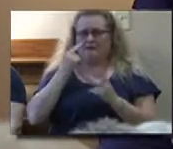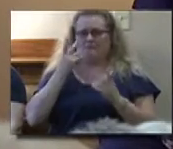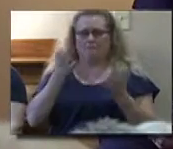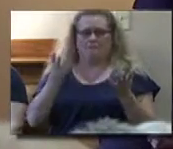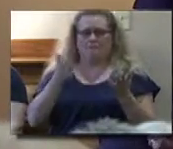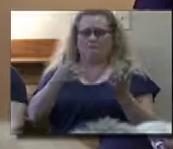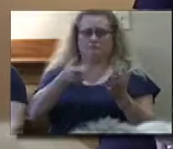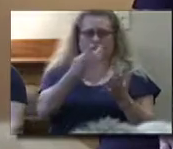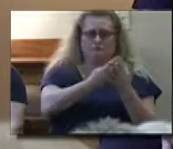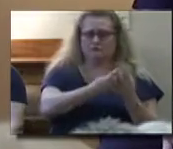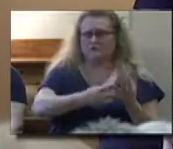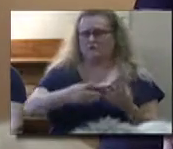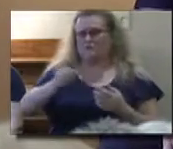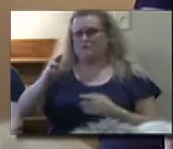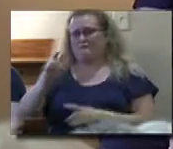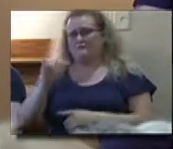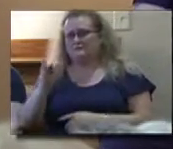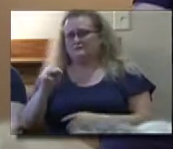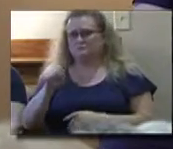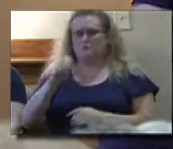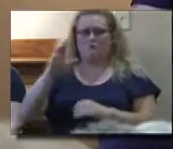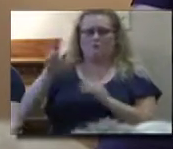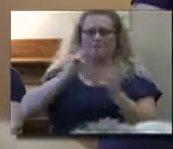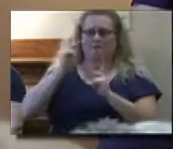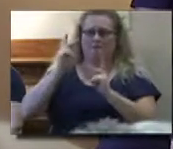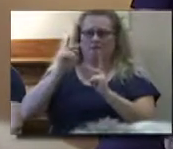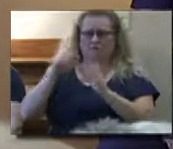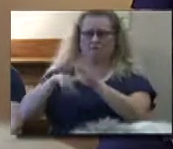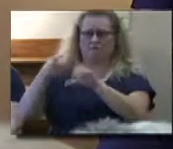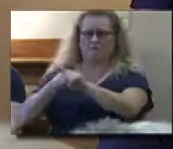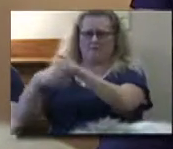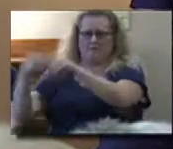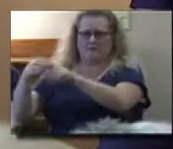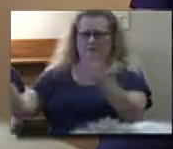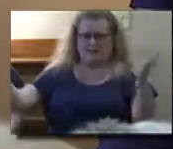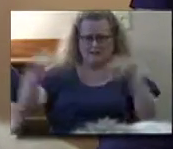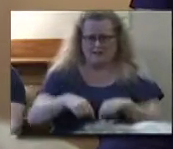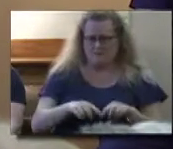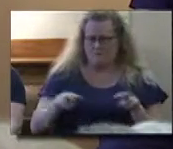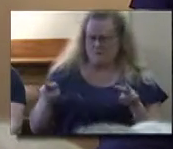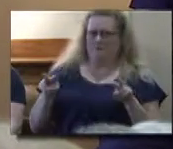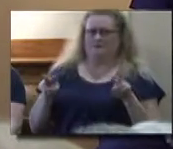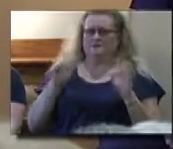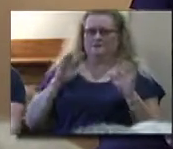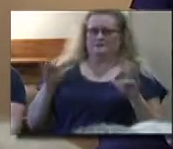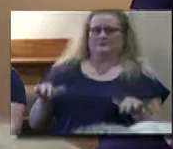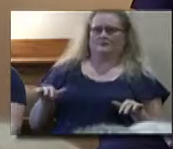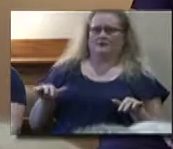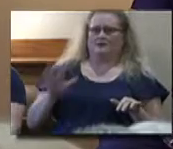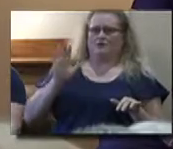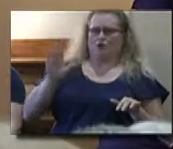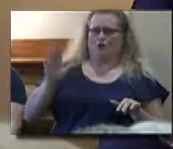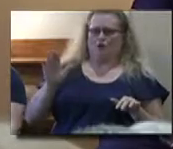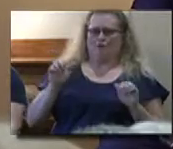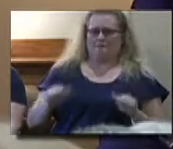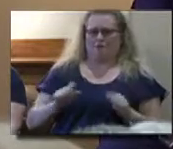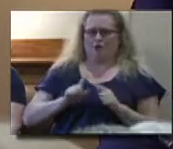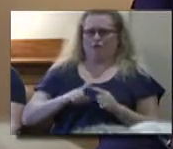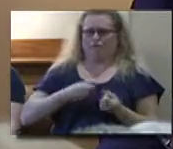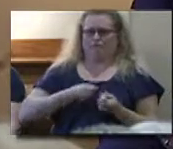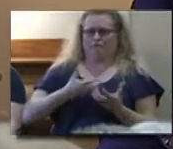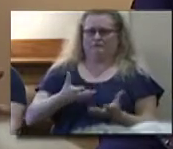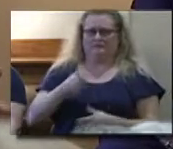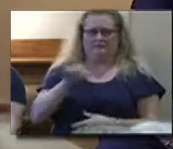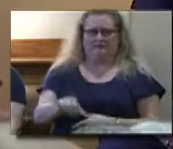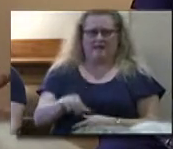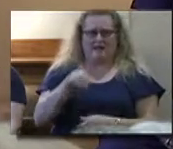worlders, and victims alike, stunned at her courage and her ability in a prison